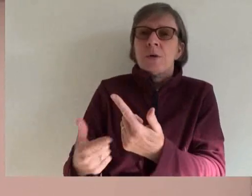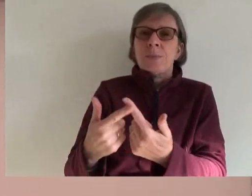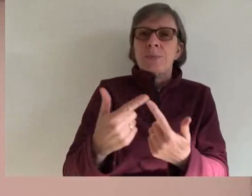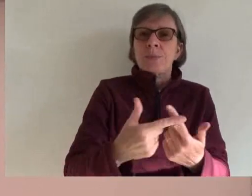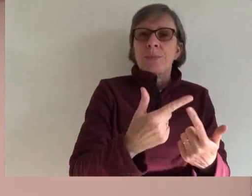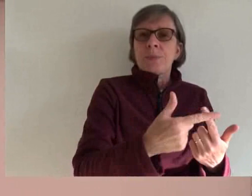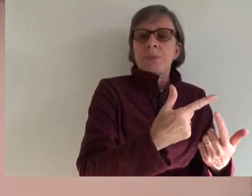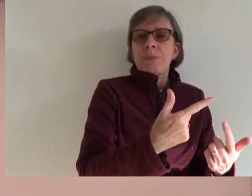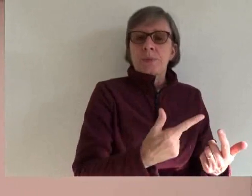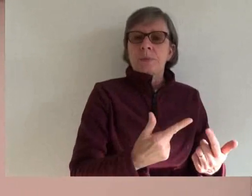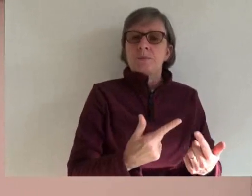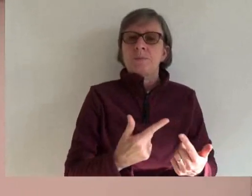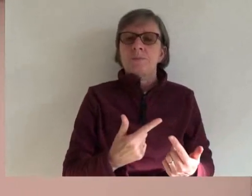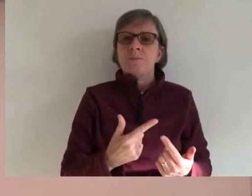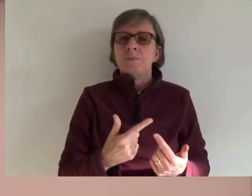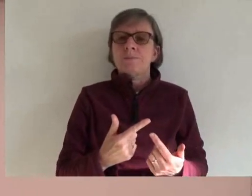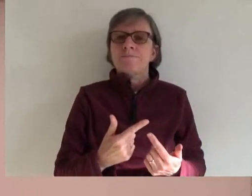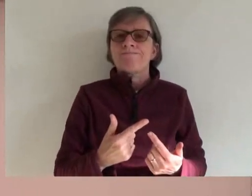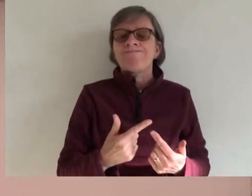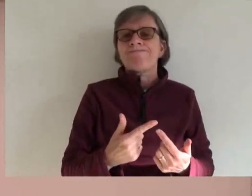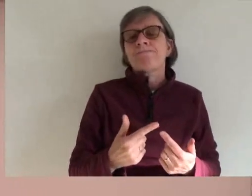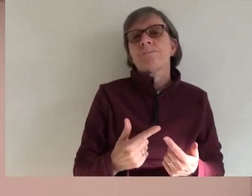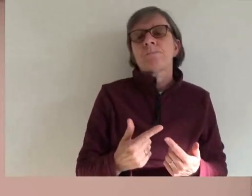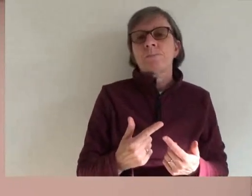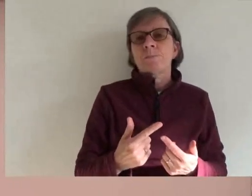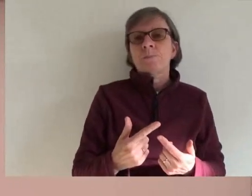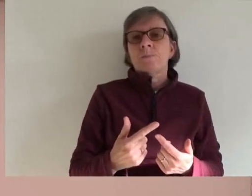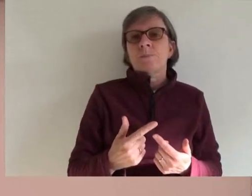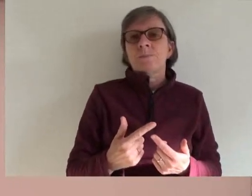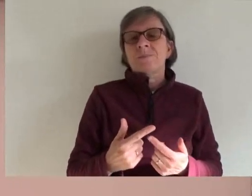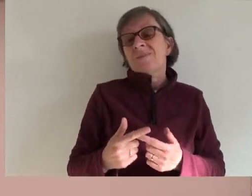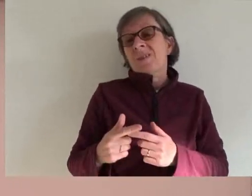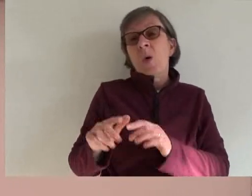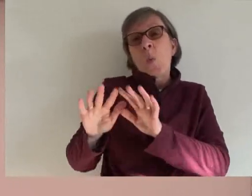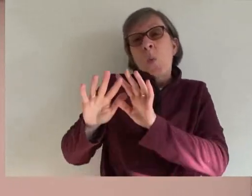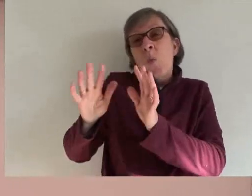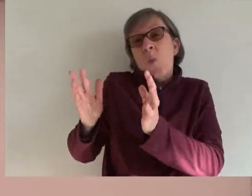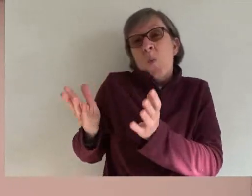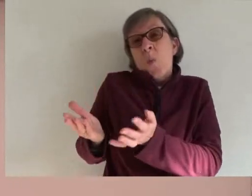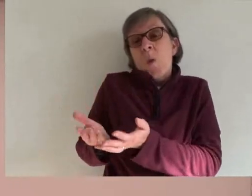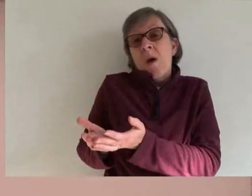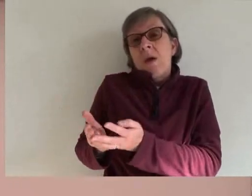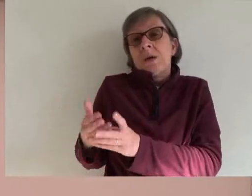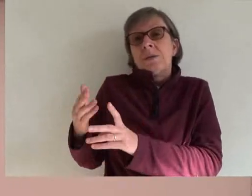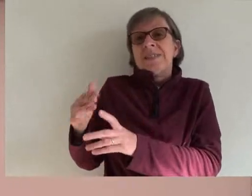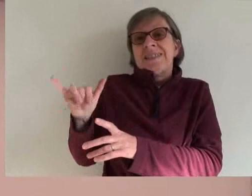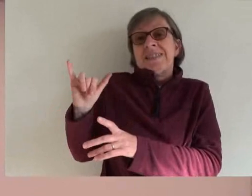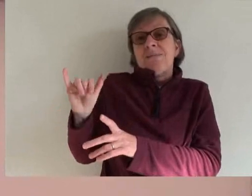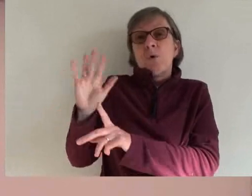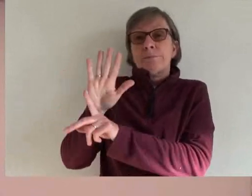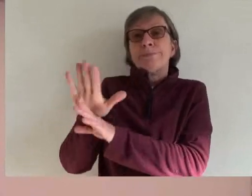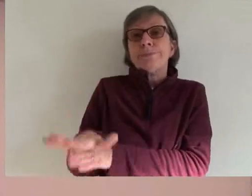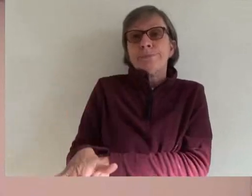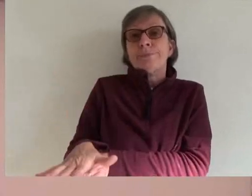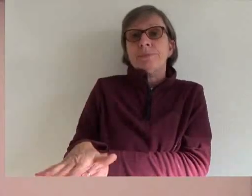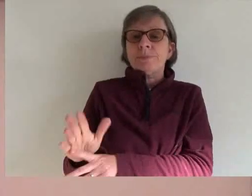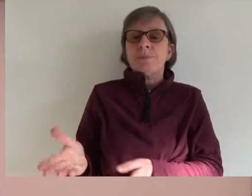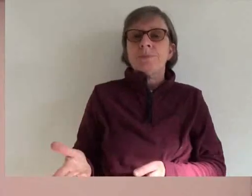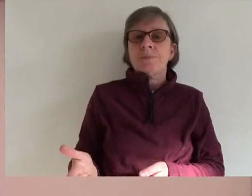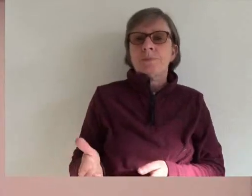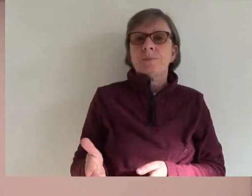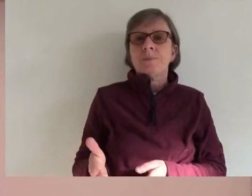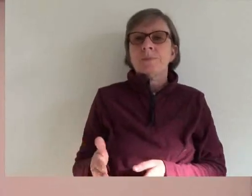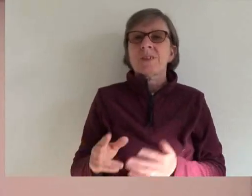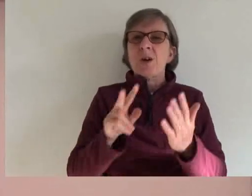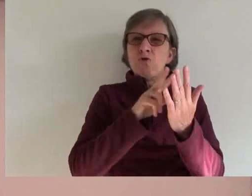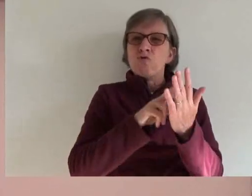to live our lives as Christians in a world that is actually dominated by the evil one. So let's just read Scripture, shall